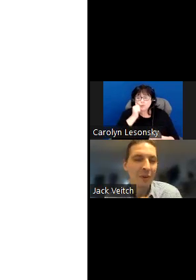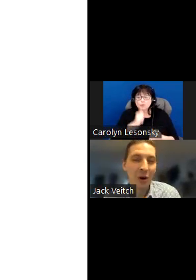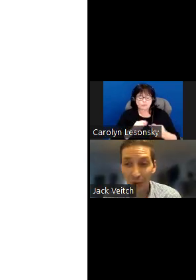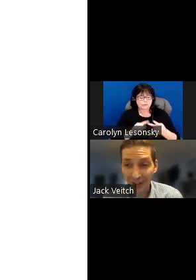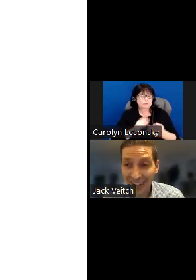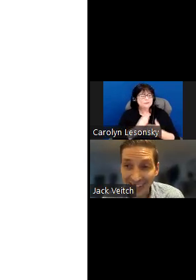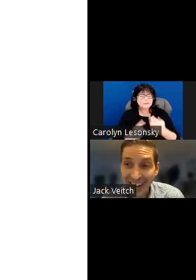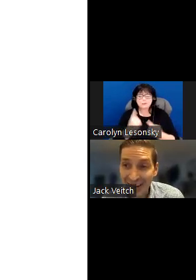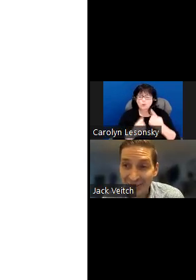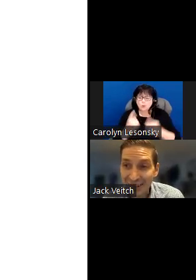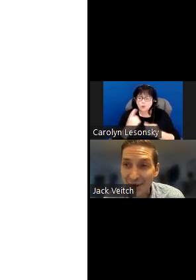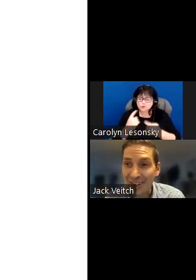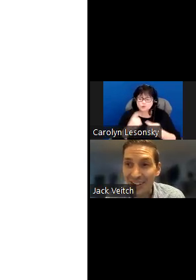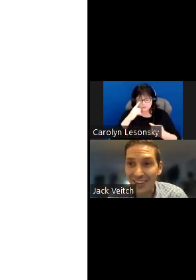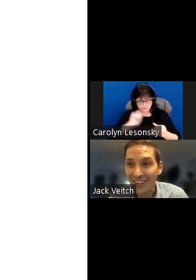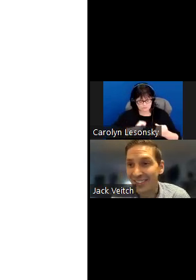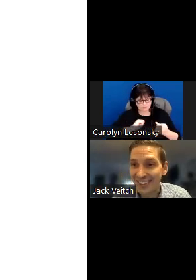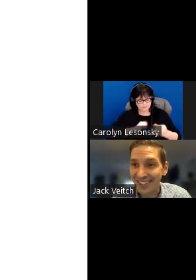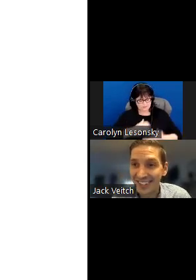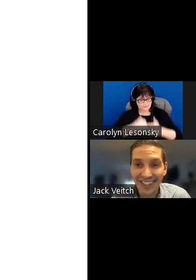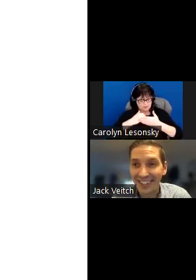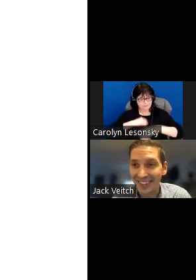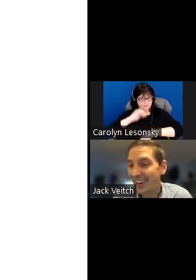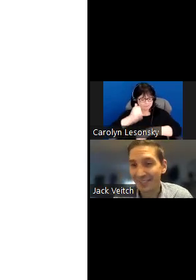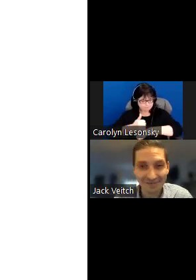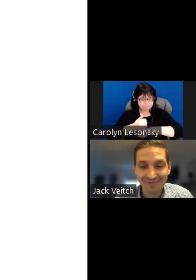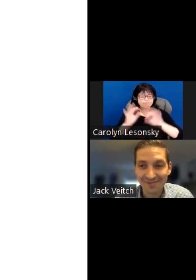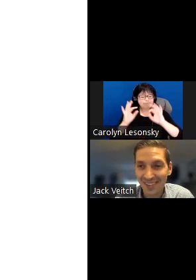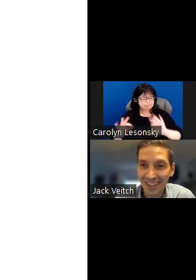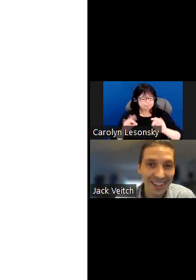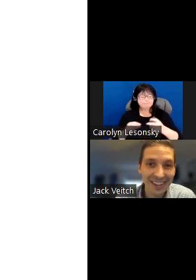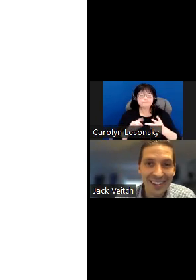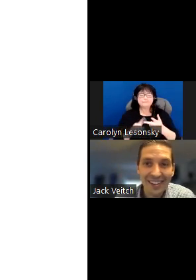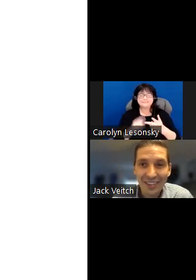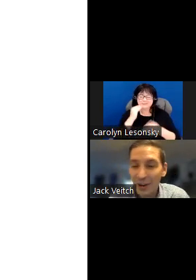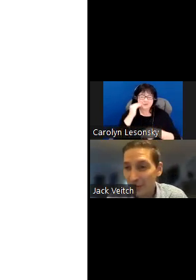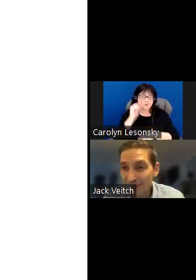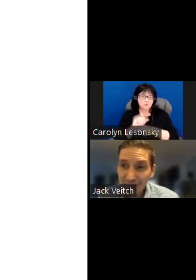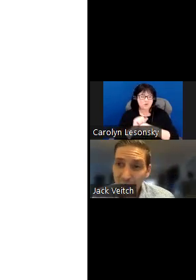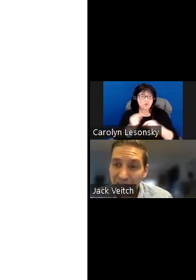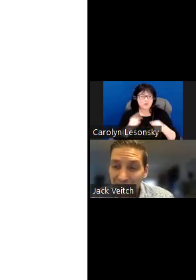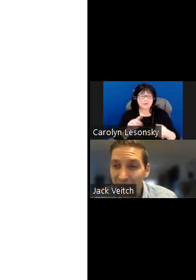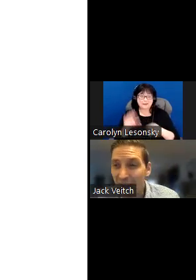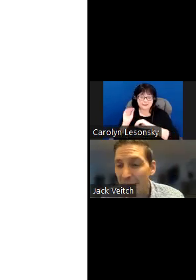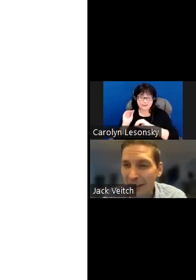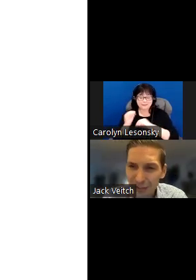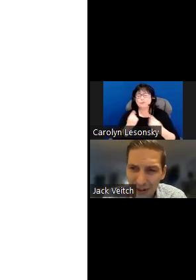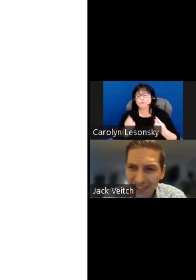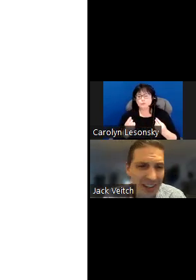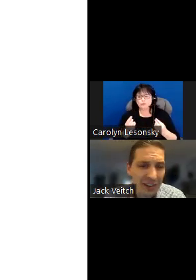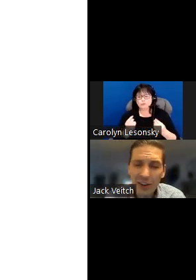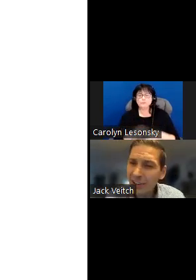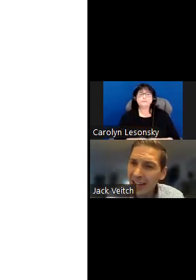myself? What's some homework I can have upon leaving this session here today? So we can tell you